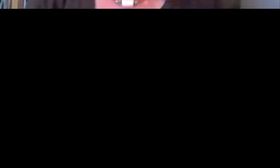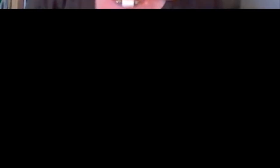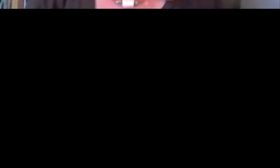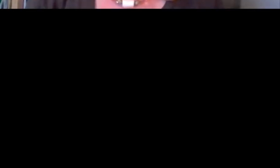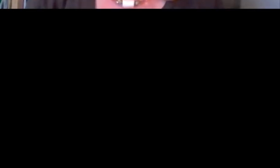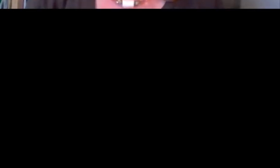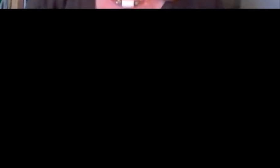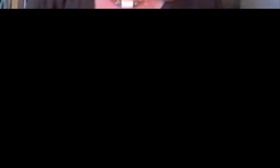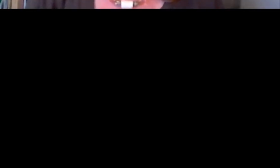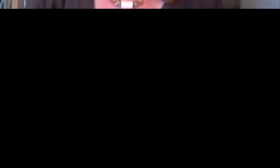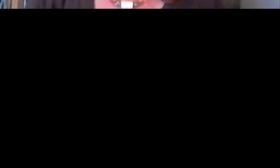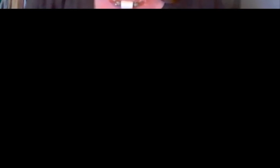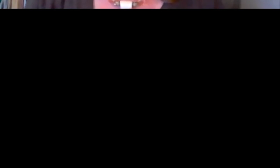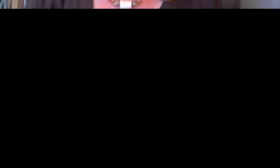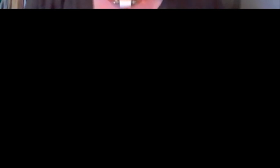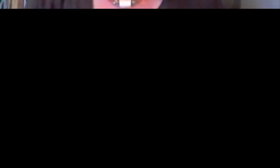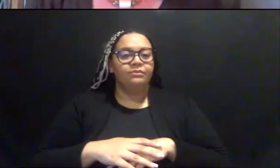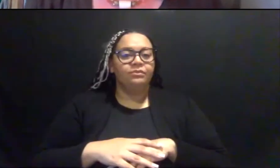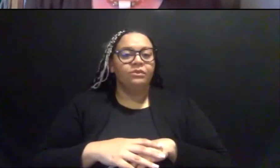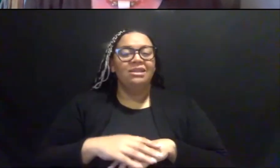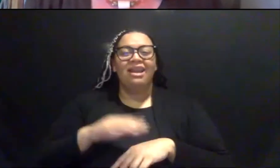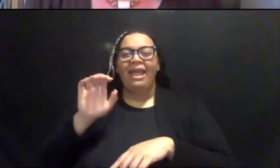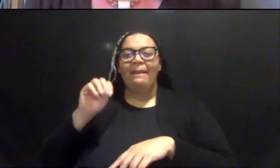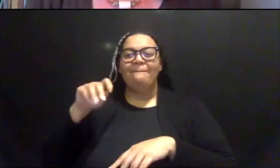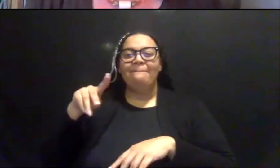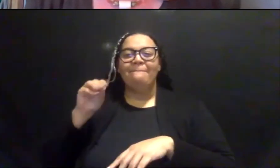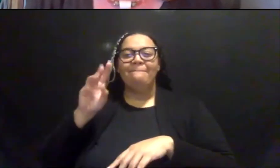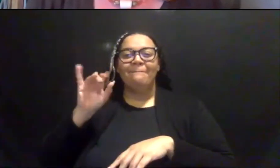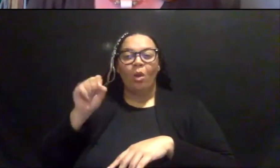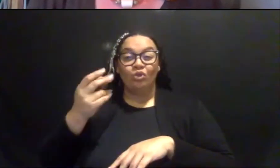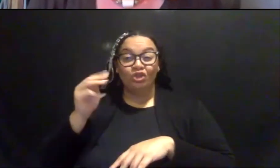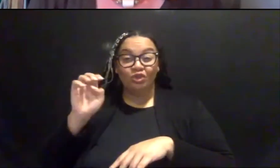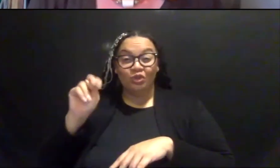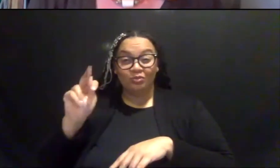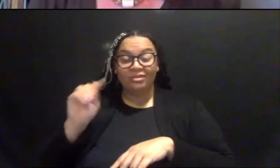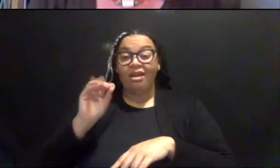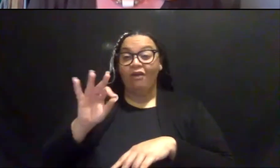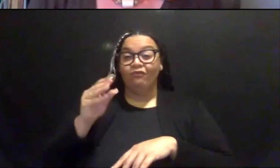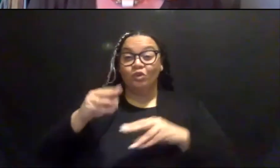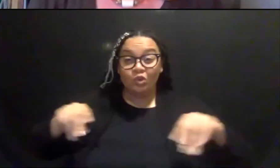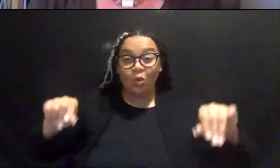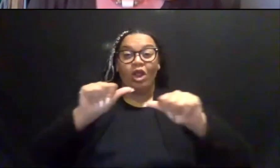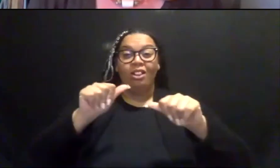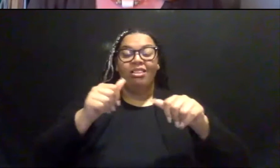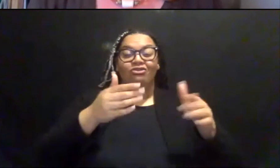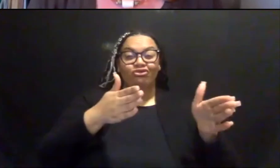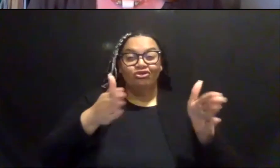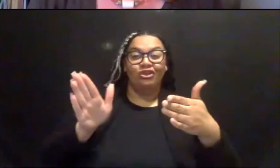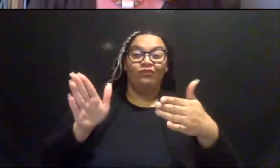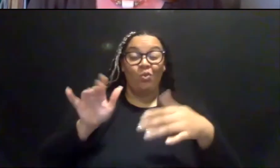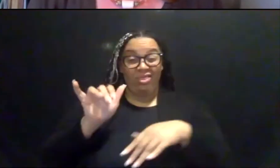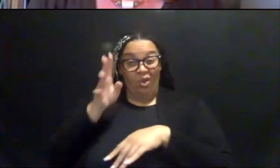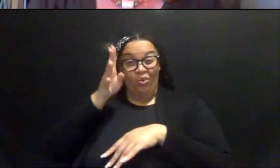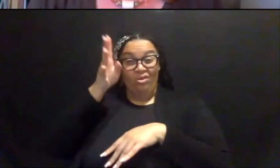Mhm. Would empowerment of soil by shifting agriculture creating a problem for